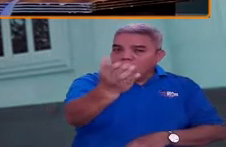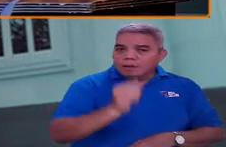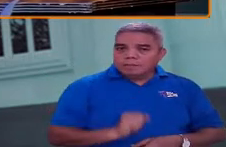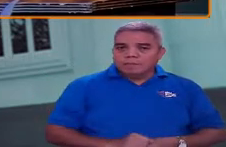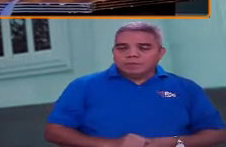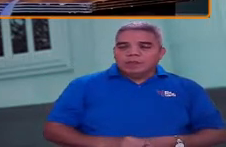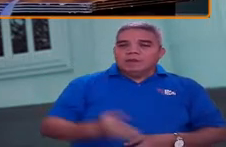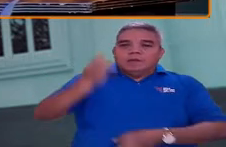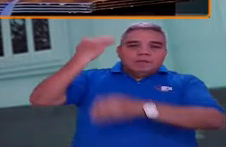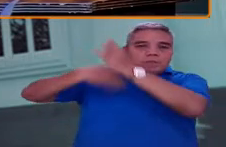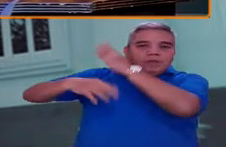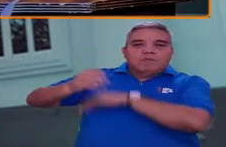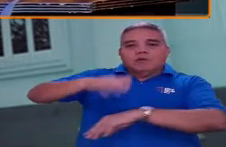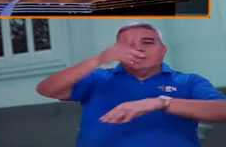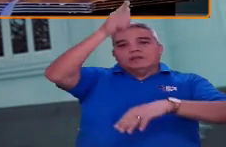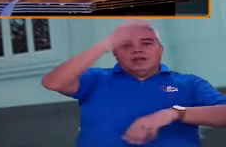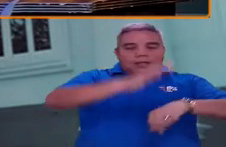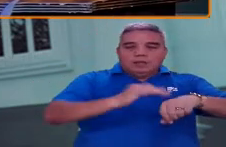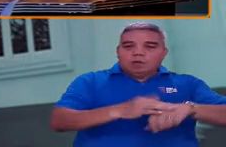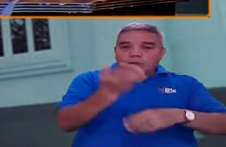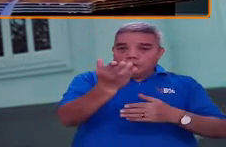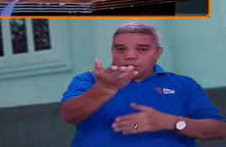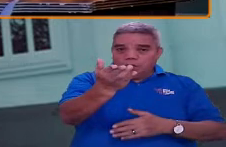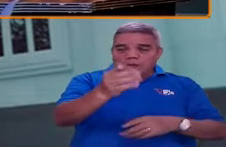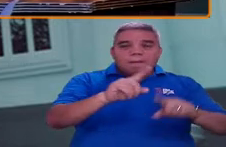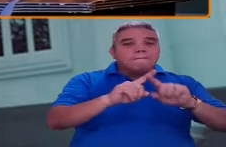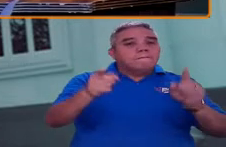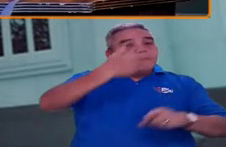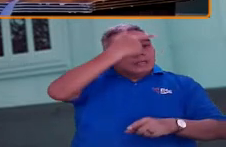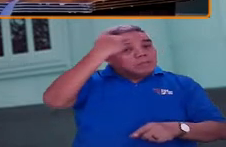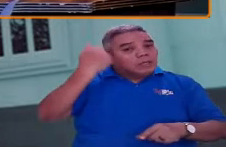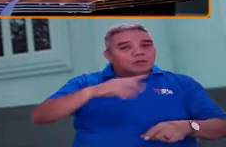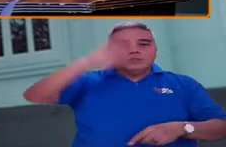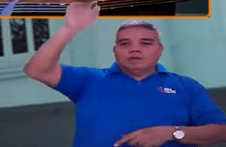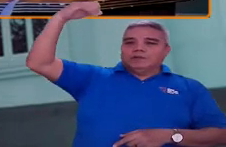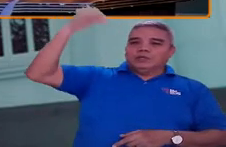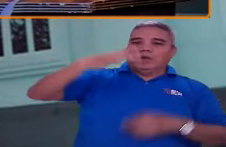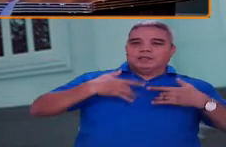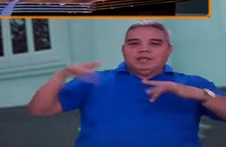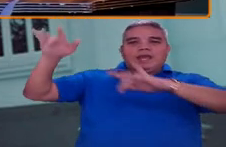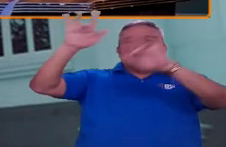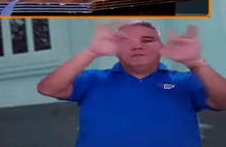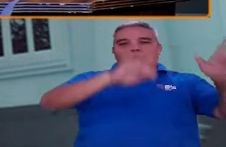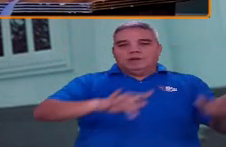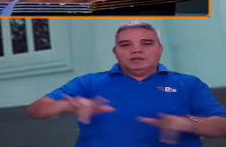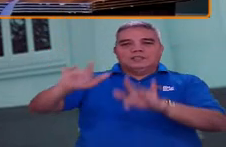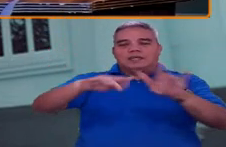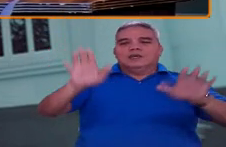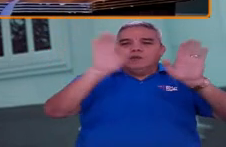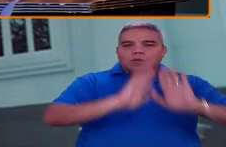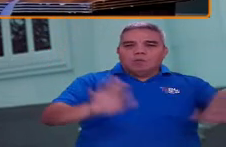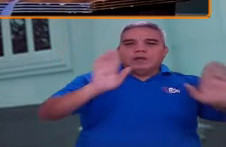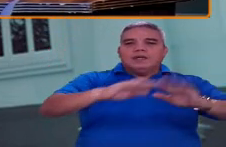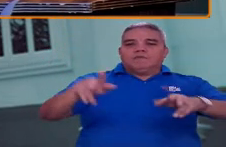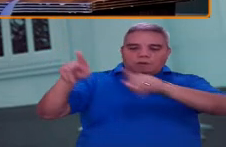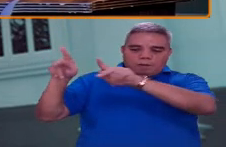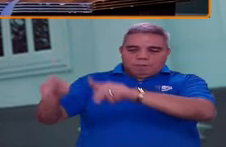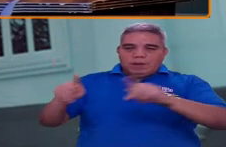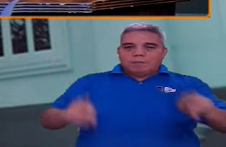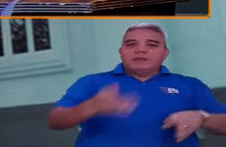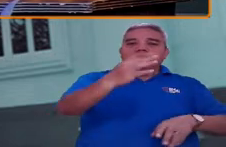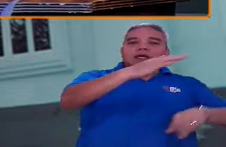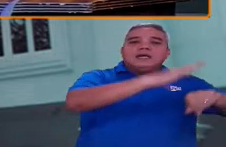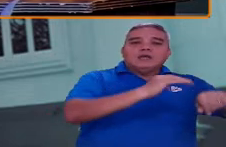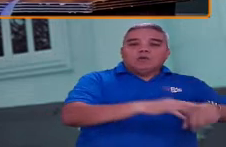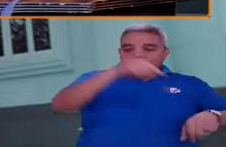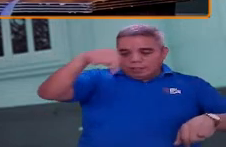are before God have called you. But because of His grace and mercy and His wonderful plan, He called us